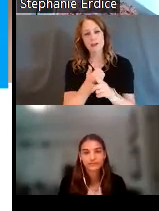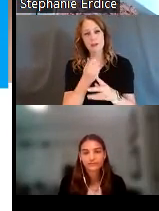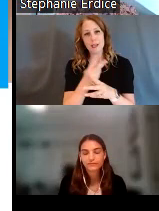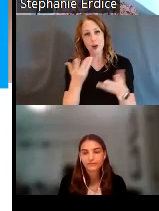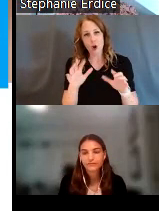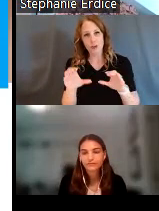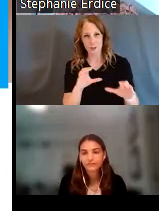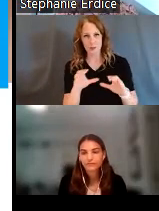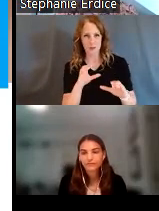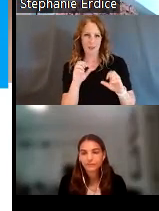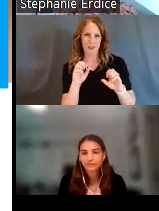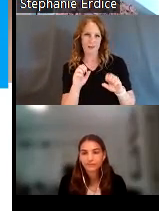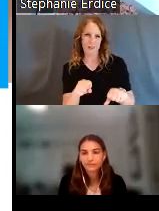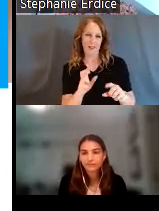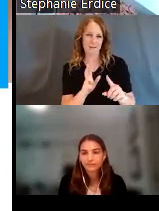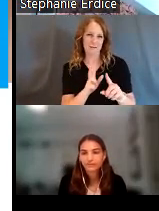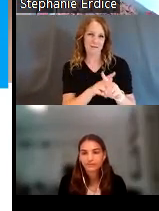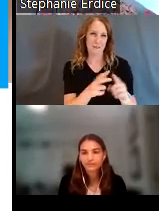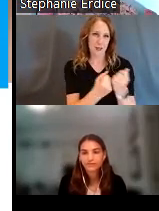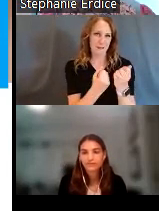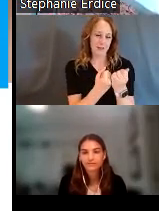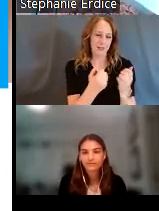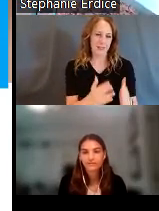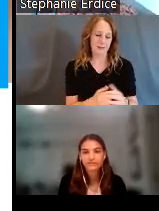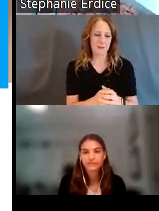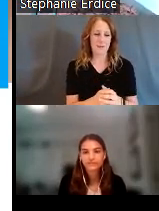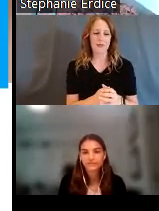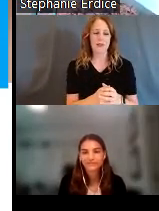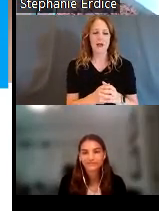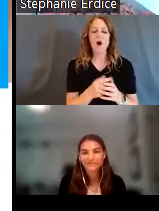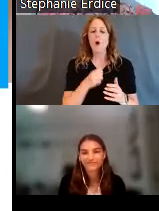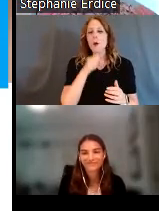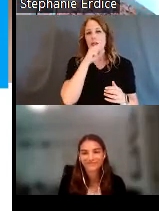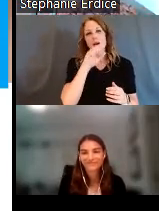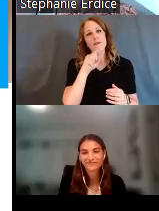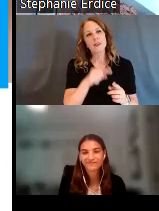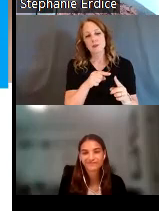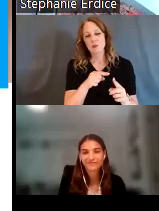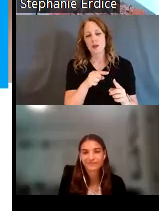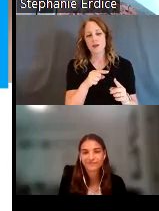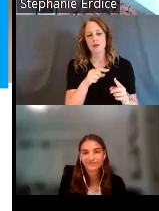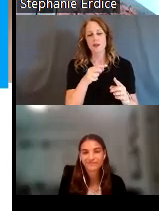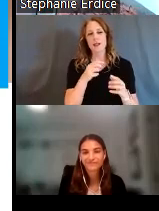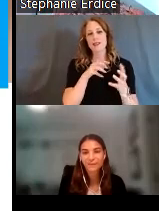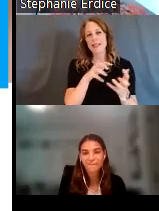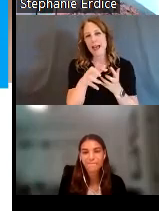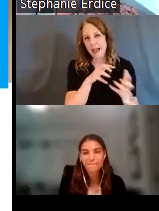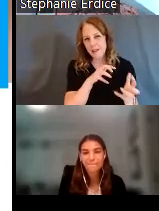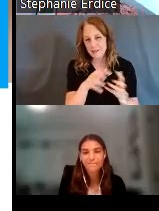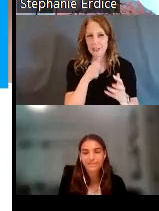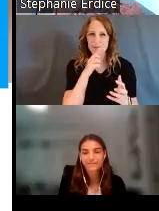in the chat, therapy and watching comedies. Lindsay, I love this one. Like laughing is